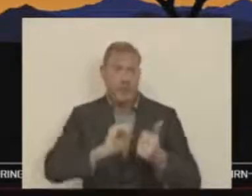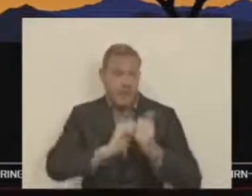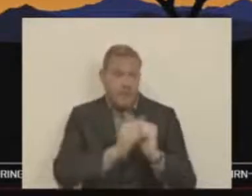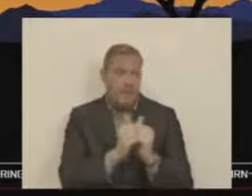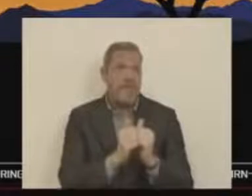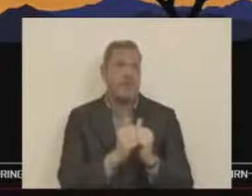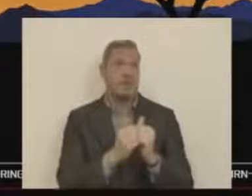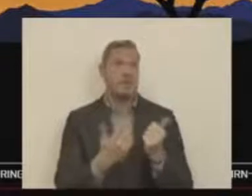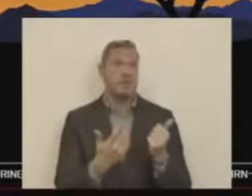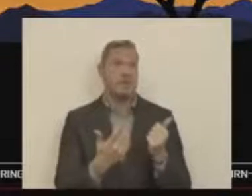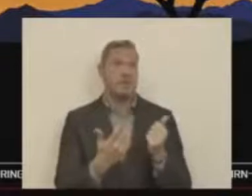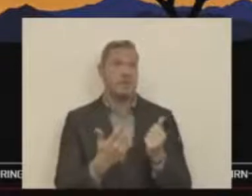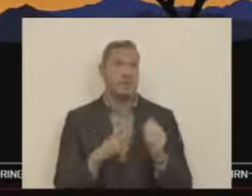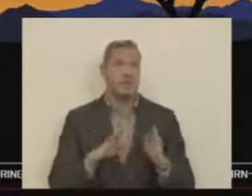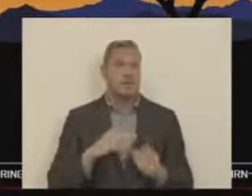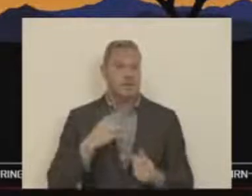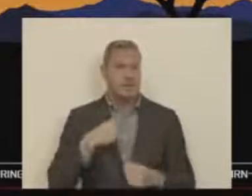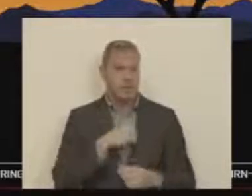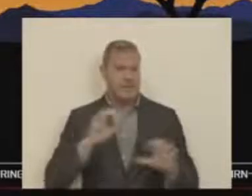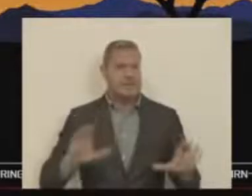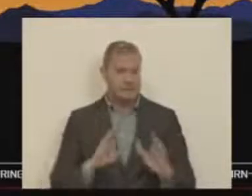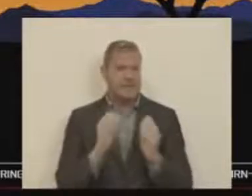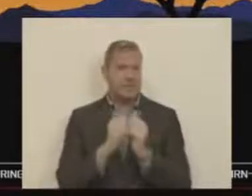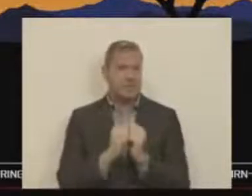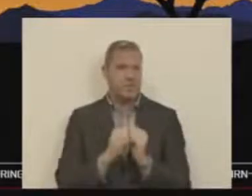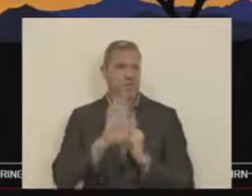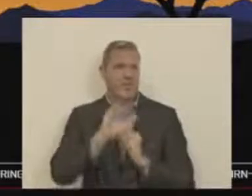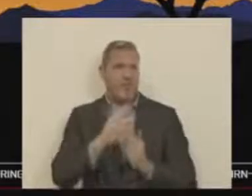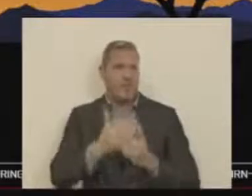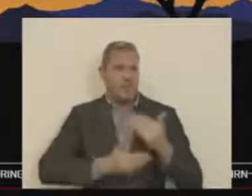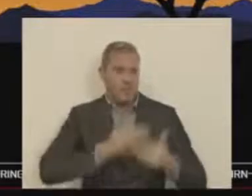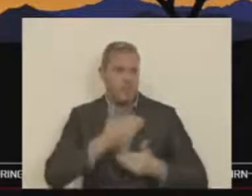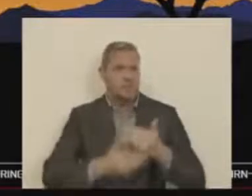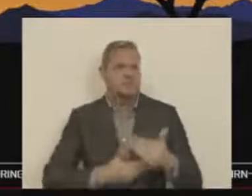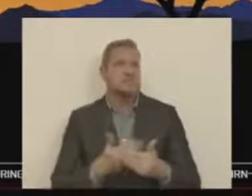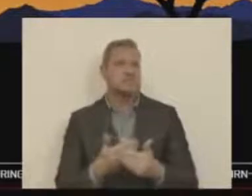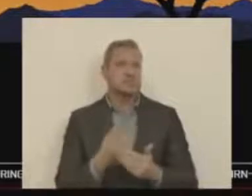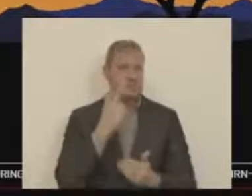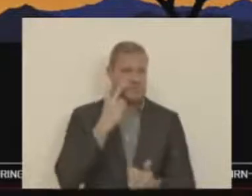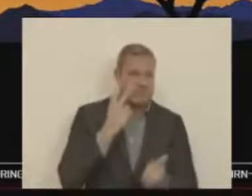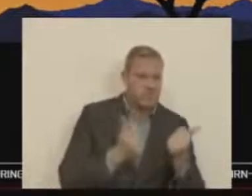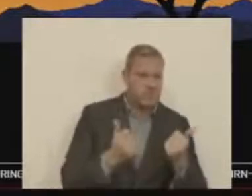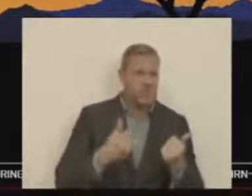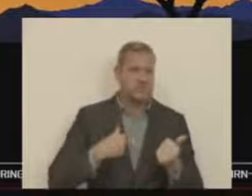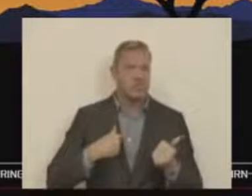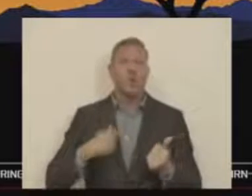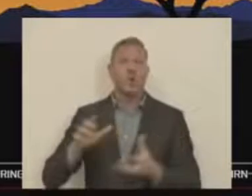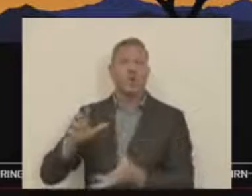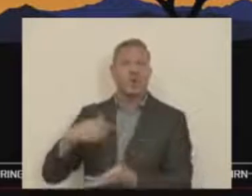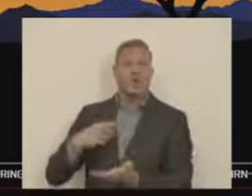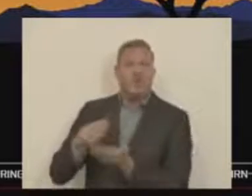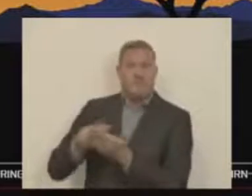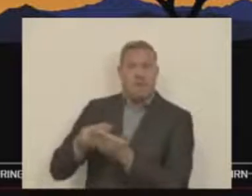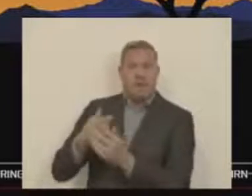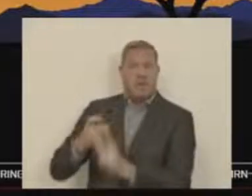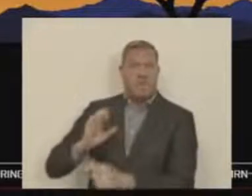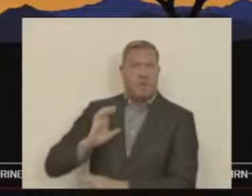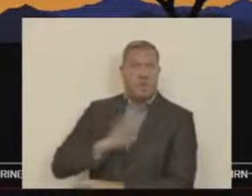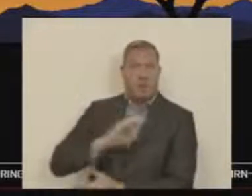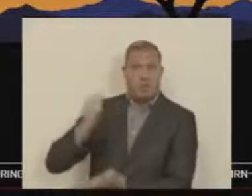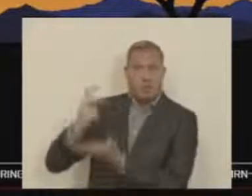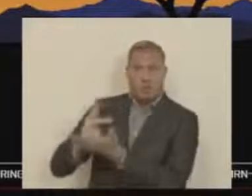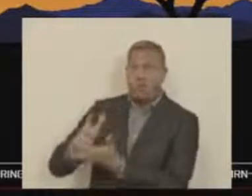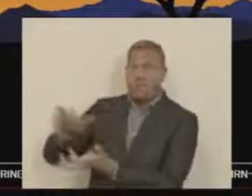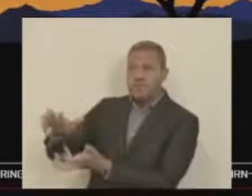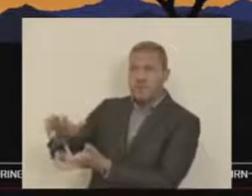DIU. And through that process, to take the congressional dollars that I already mentioned, we went through